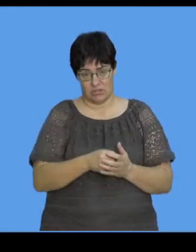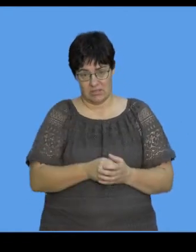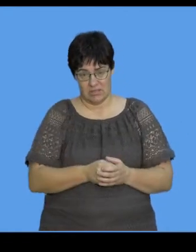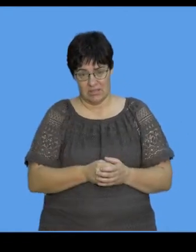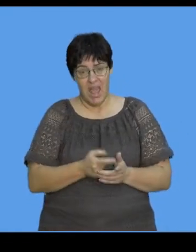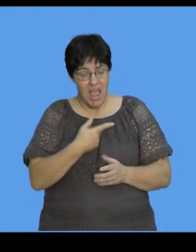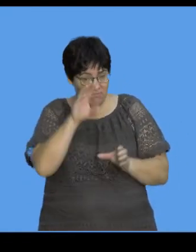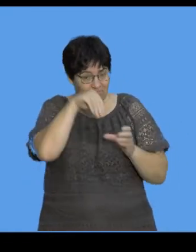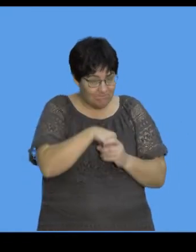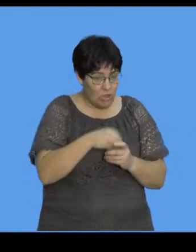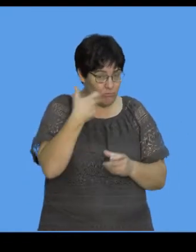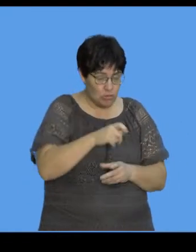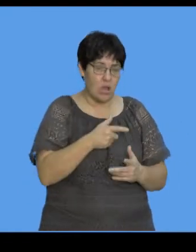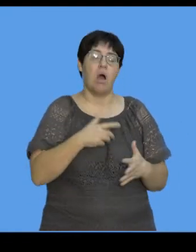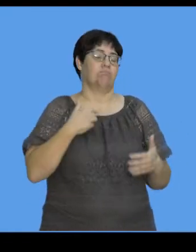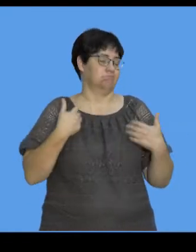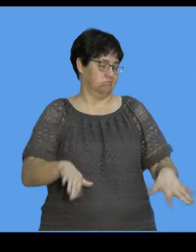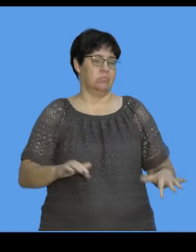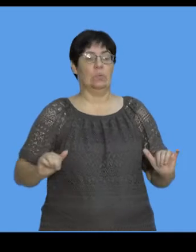in your diet if you can, all right.